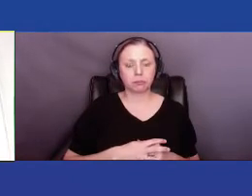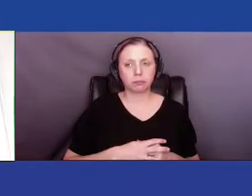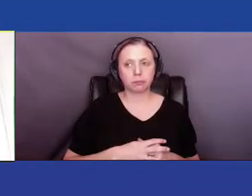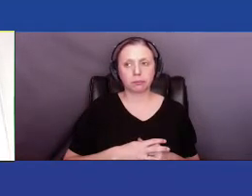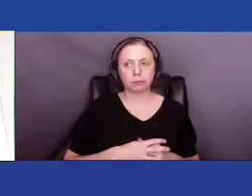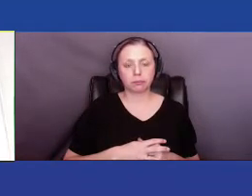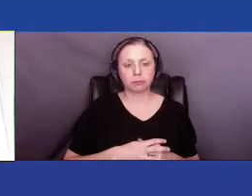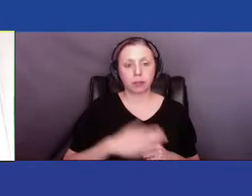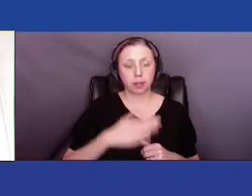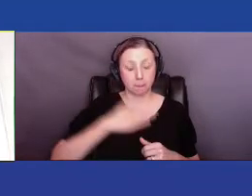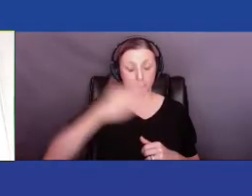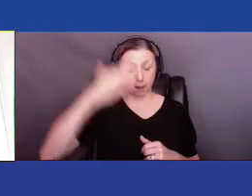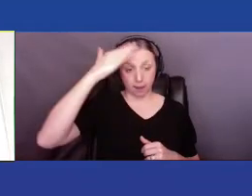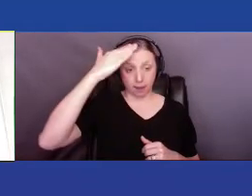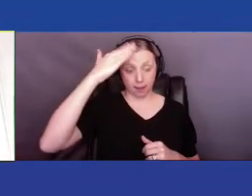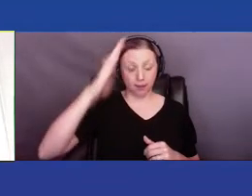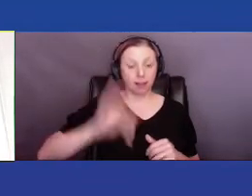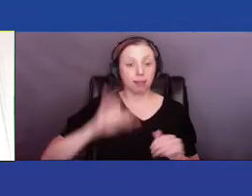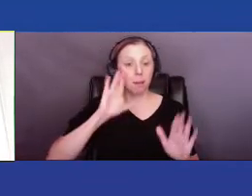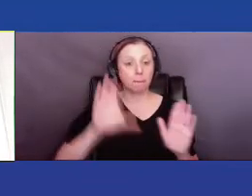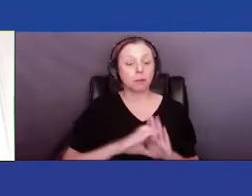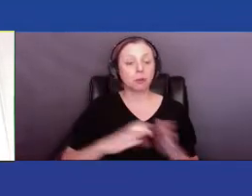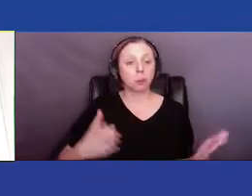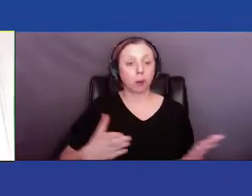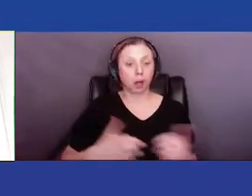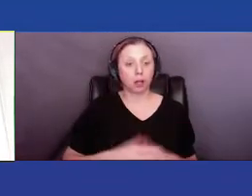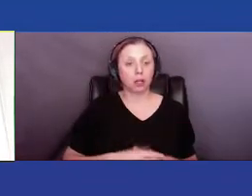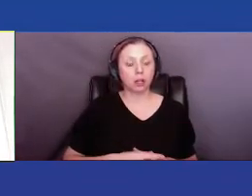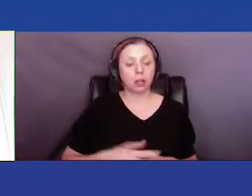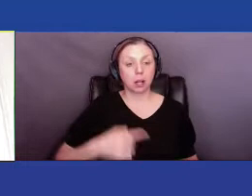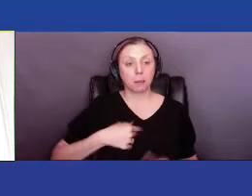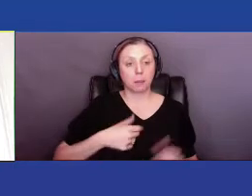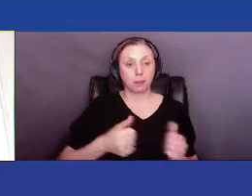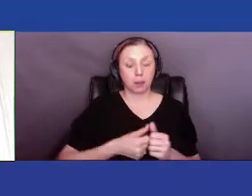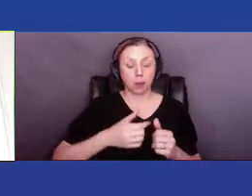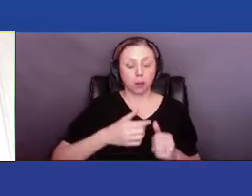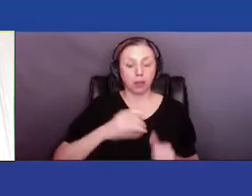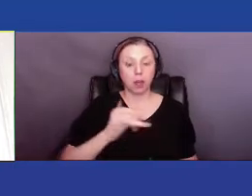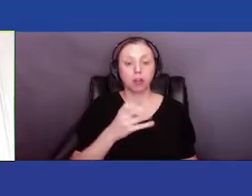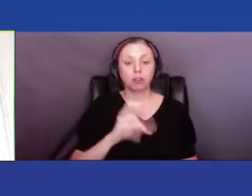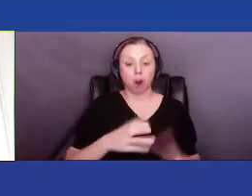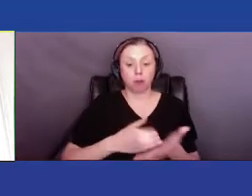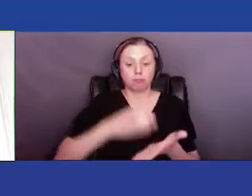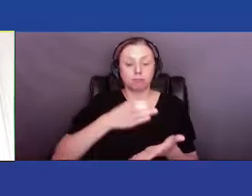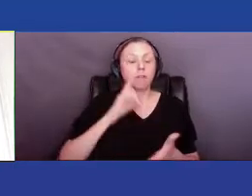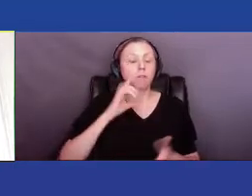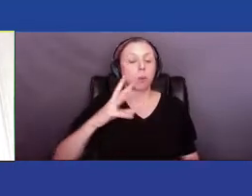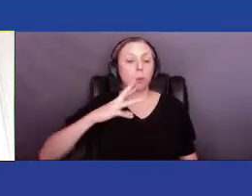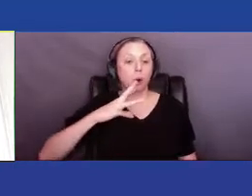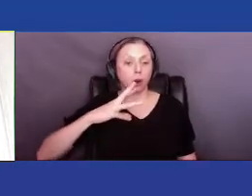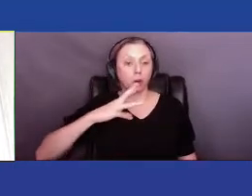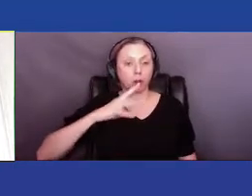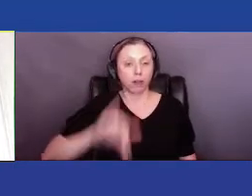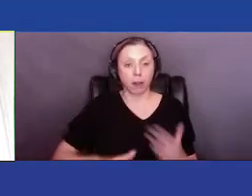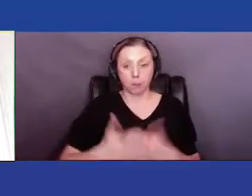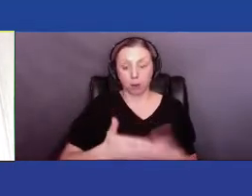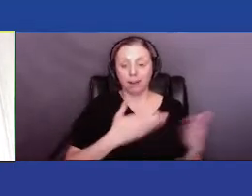On my head in this picture is me with a jar of water that I had carried that morning